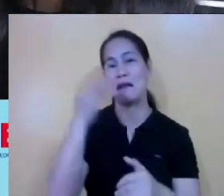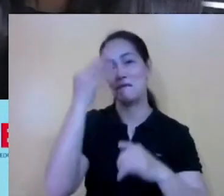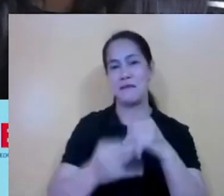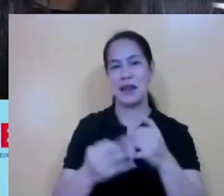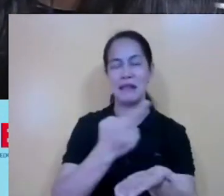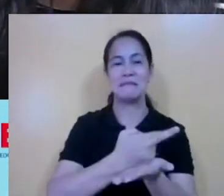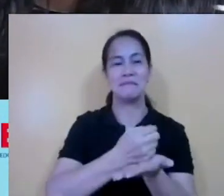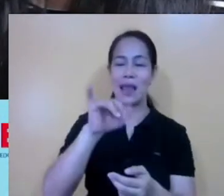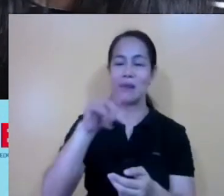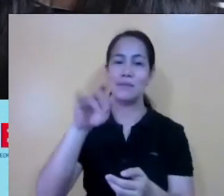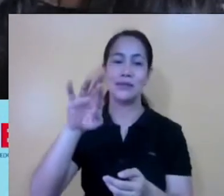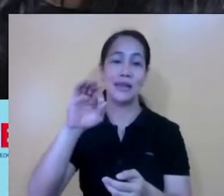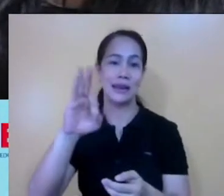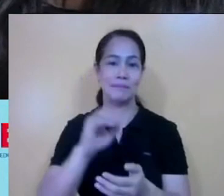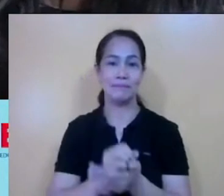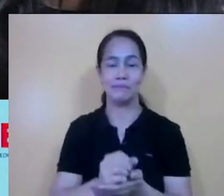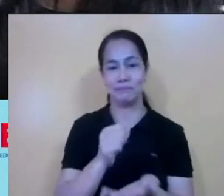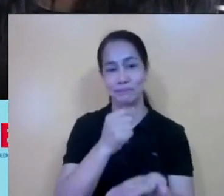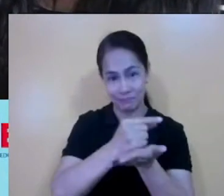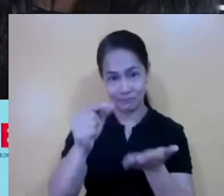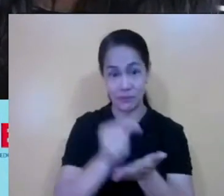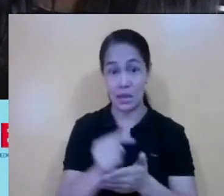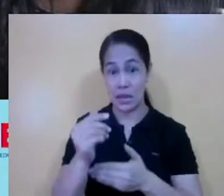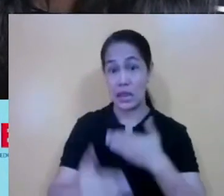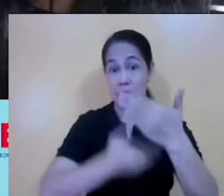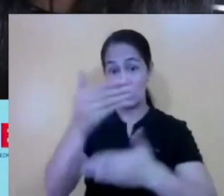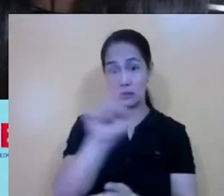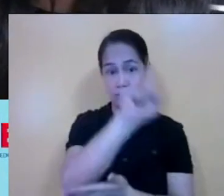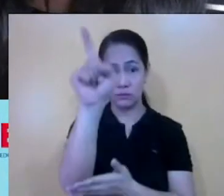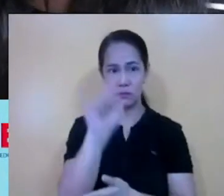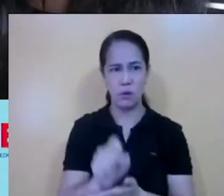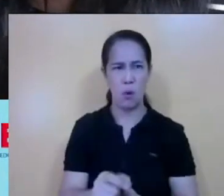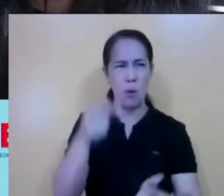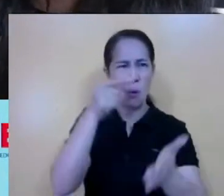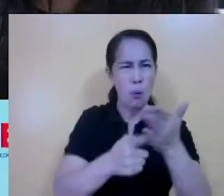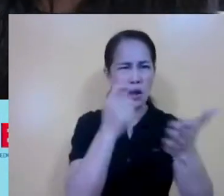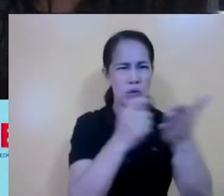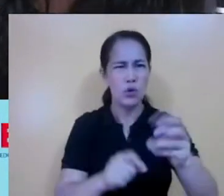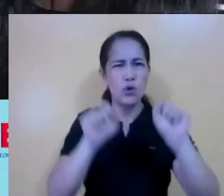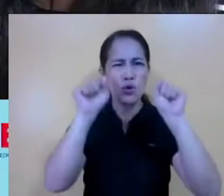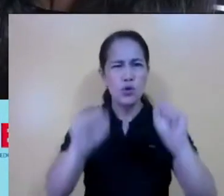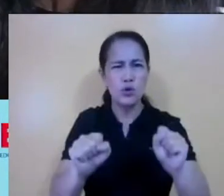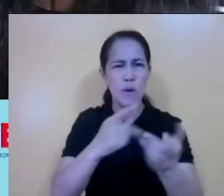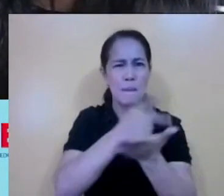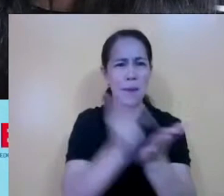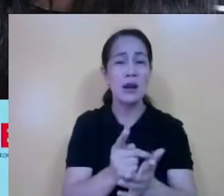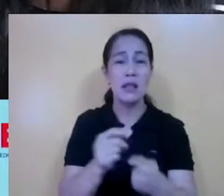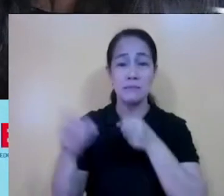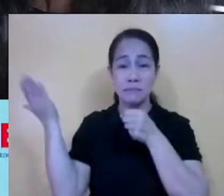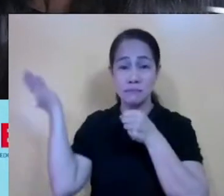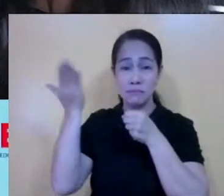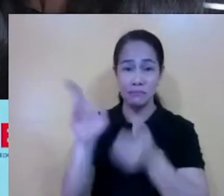respective IPCRFs. Okay, next question. What tool should part-time teacher broadcasters use? Again, we